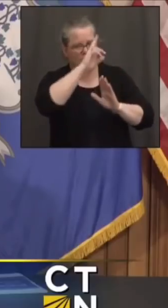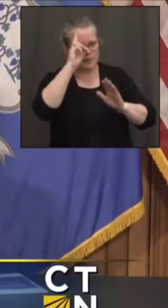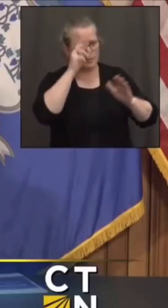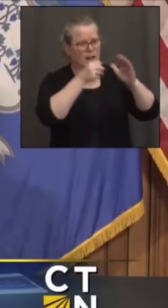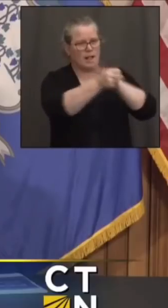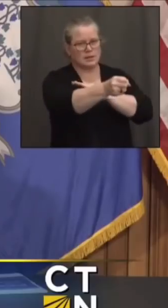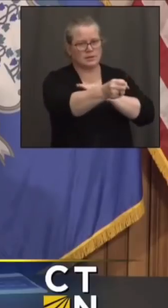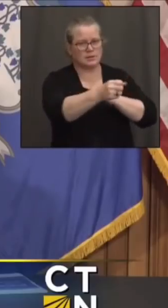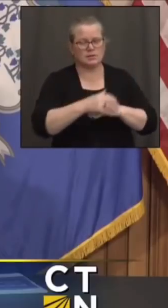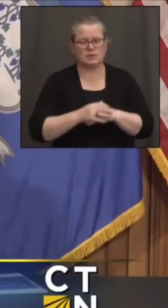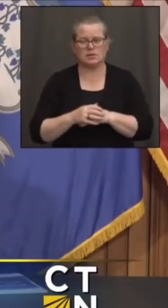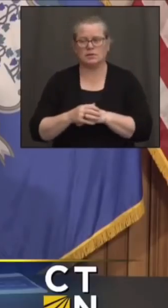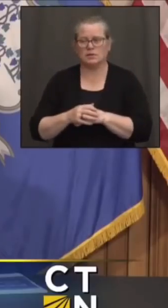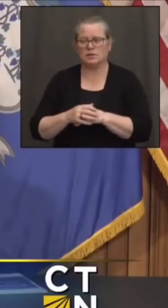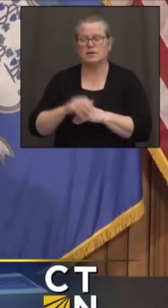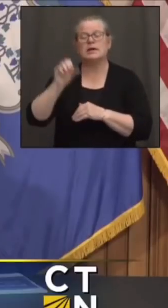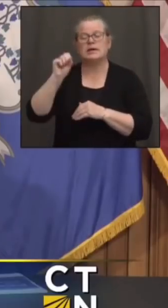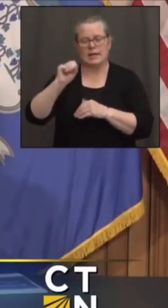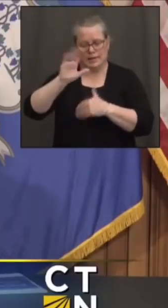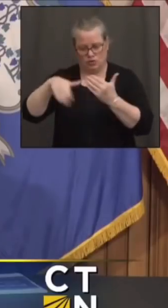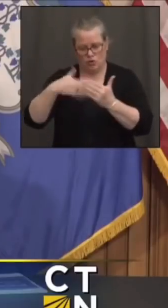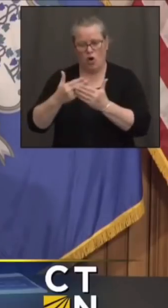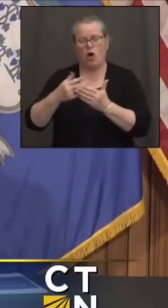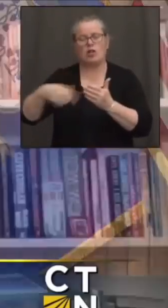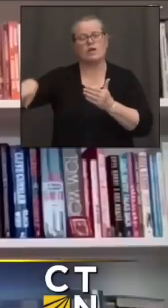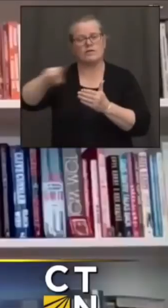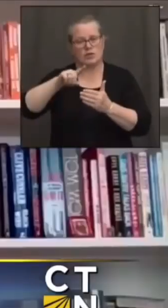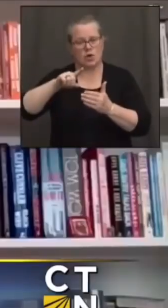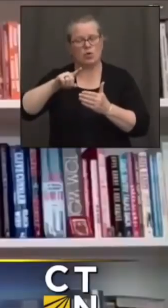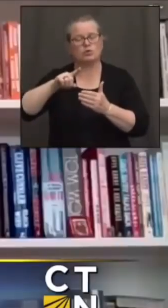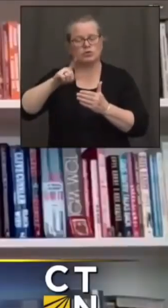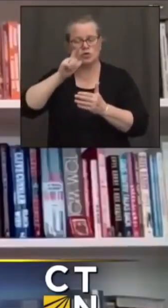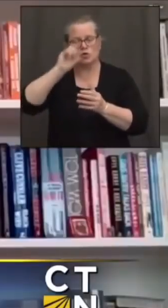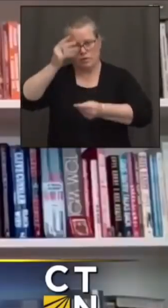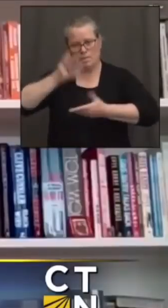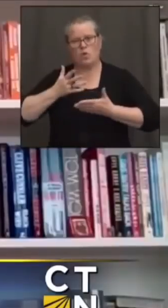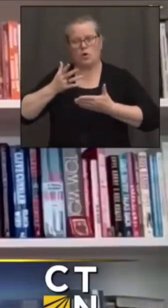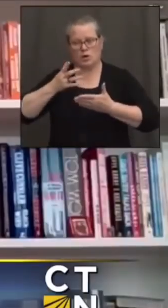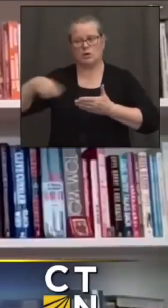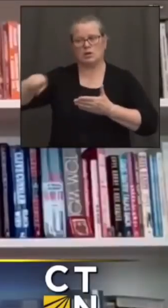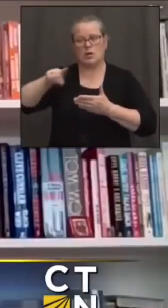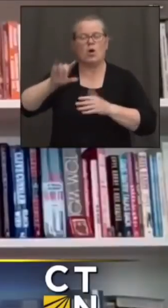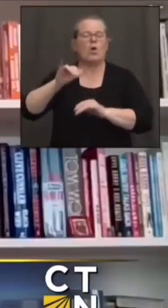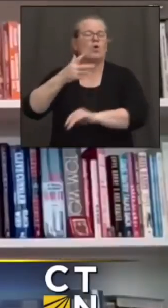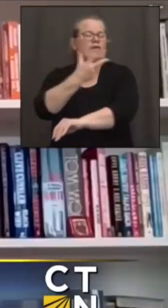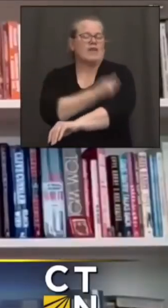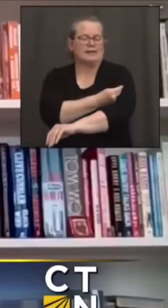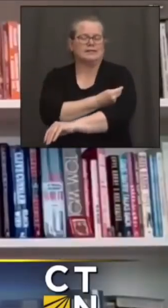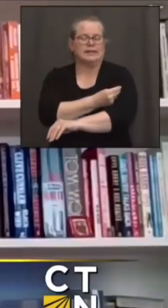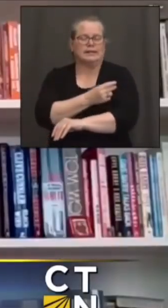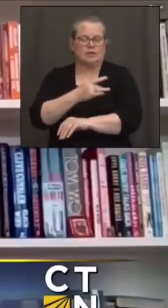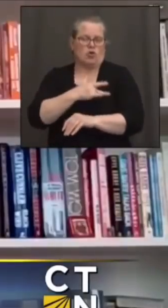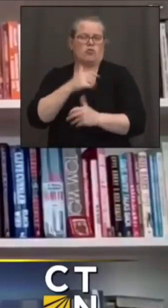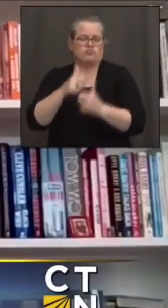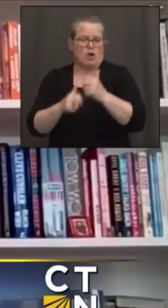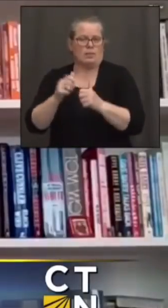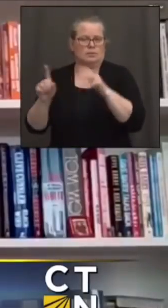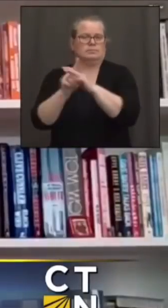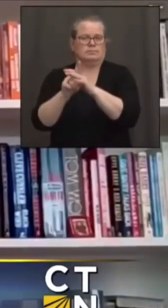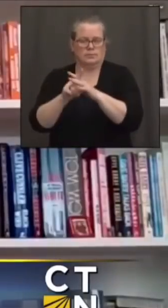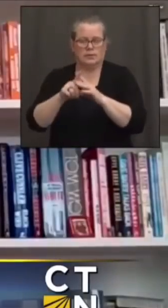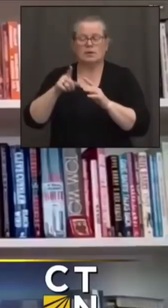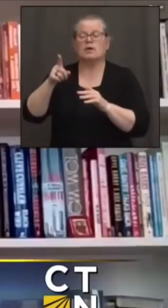Yes, all of the cases that were reported to us were individuals that were hospitalized, the vast majority for a couple of